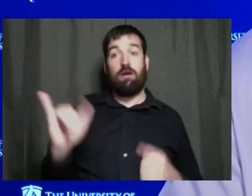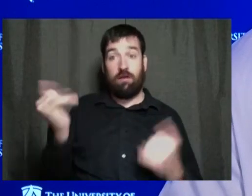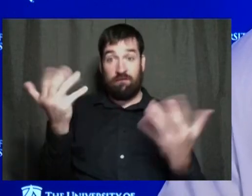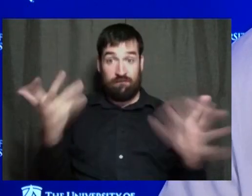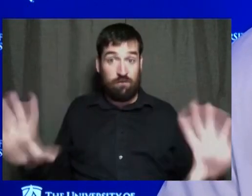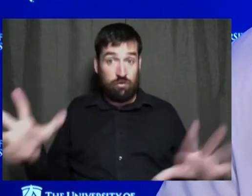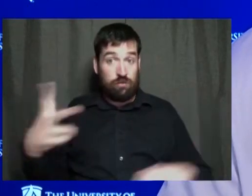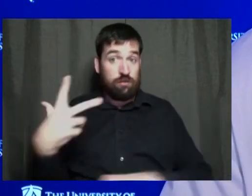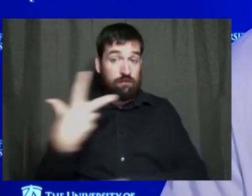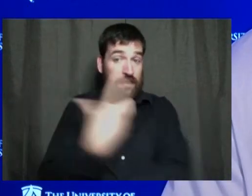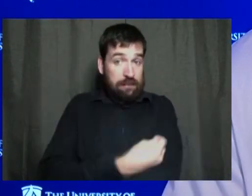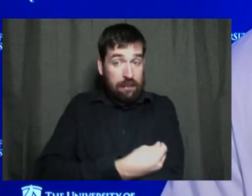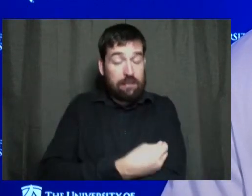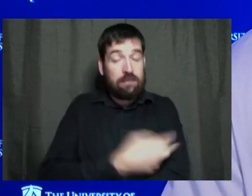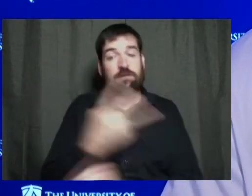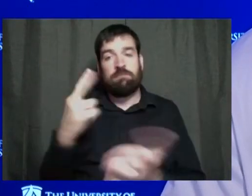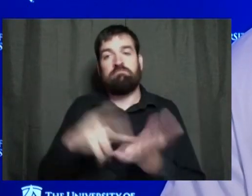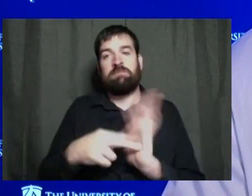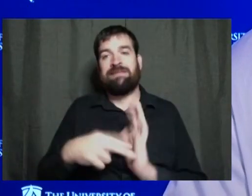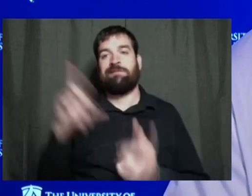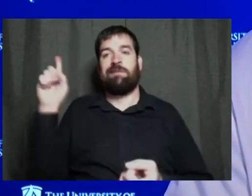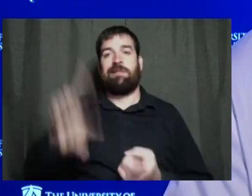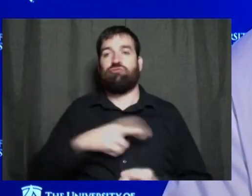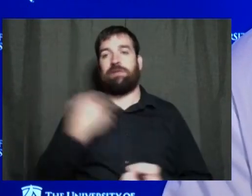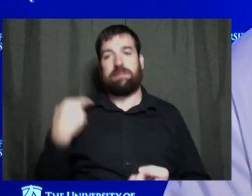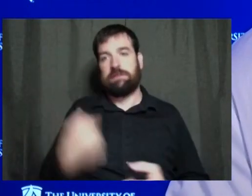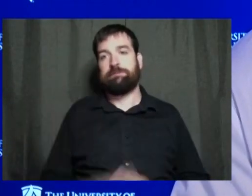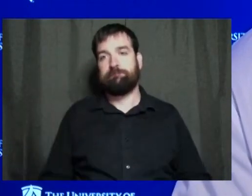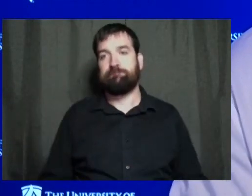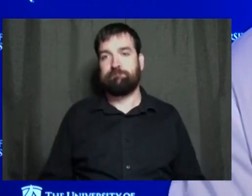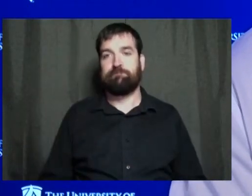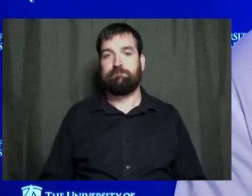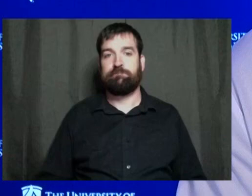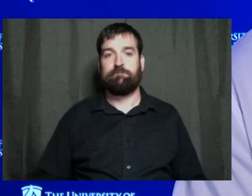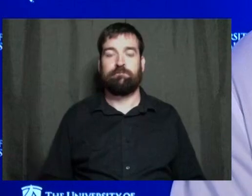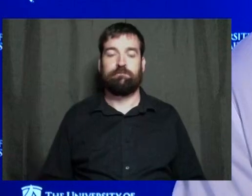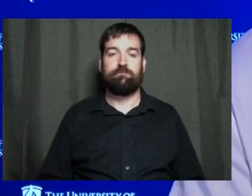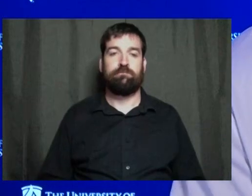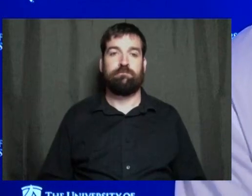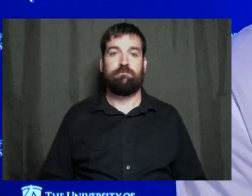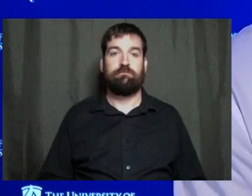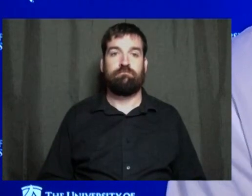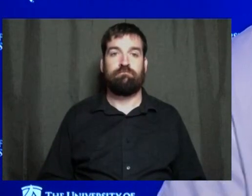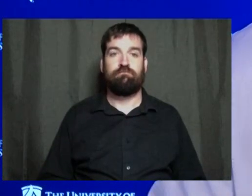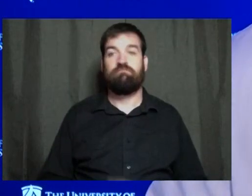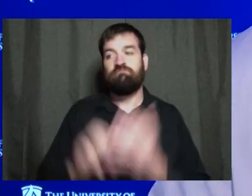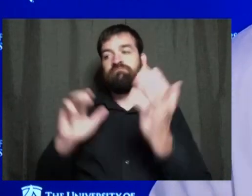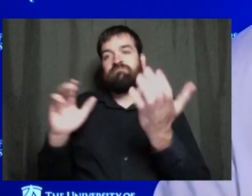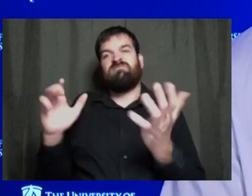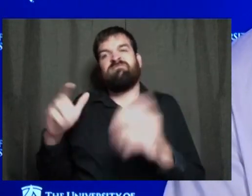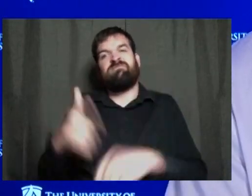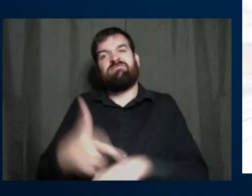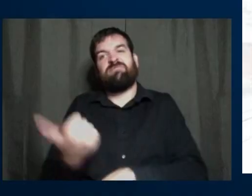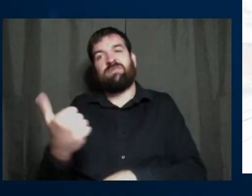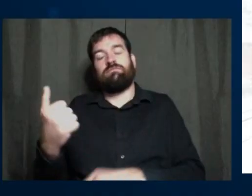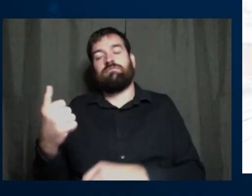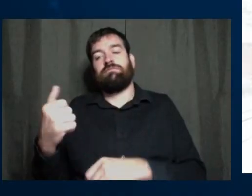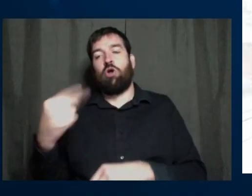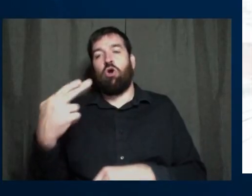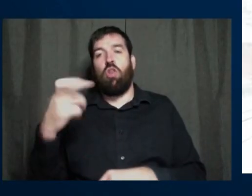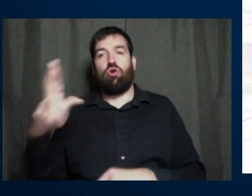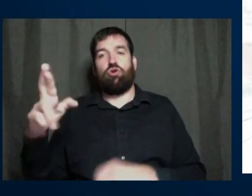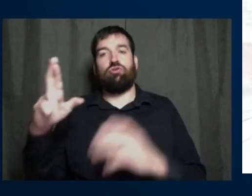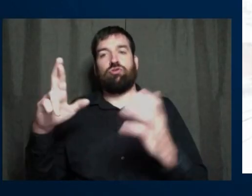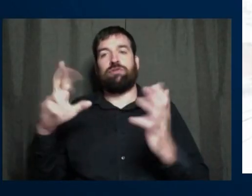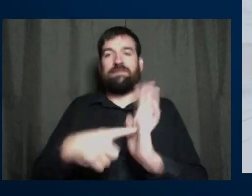you likely have a less chance of getting those long haul syndrome or symptoms compared to those who are unvaccinated. The next